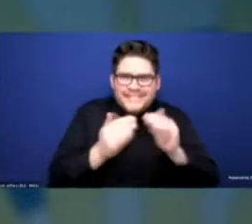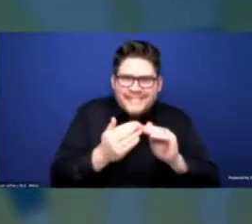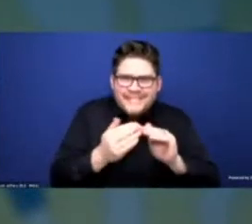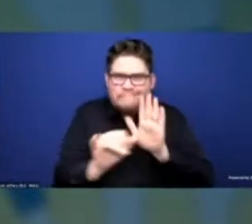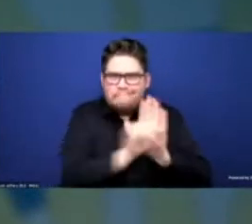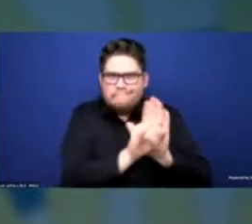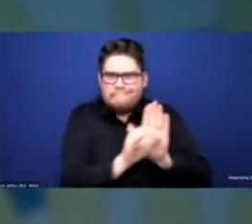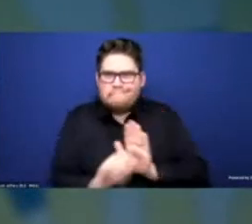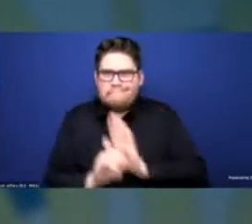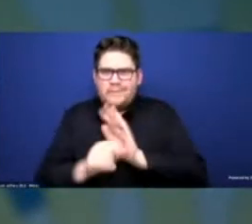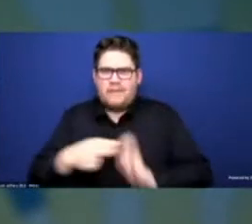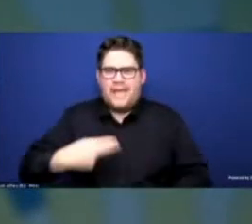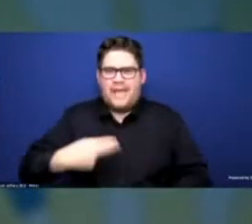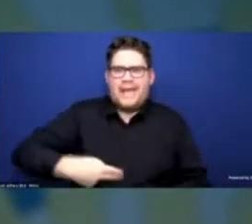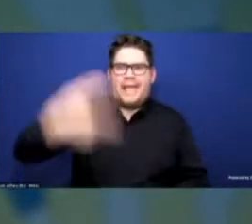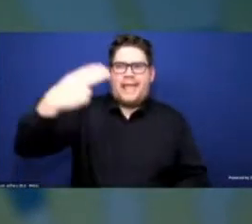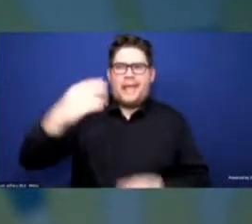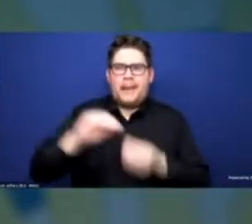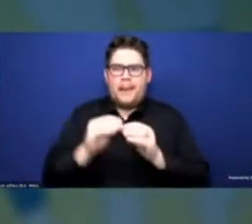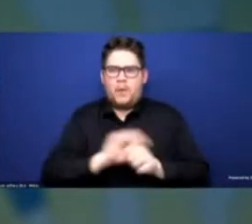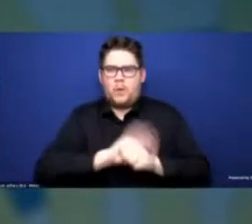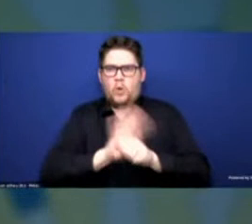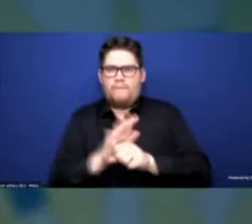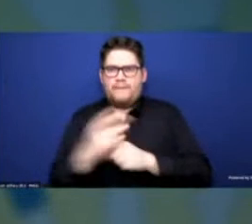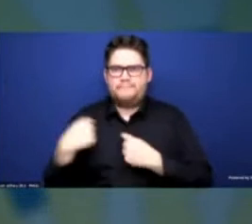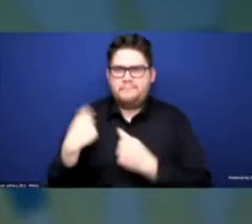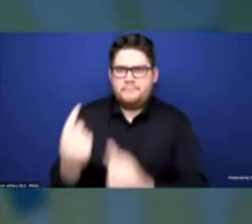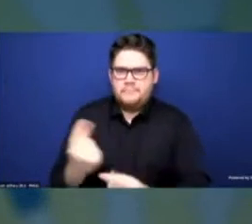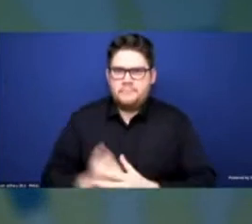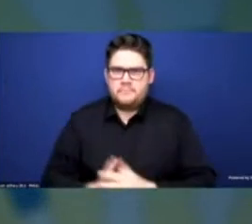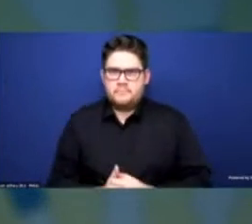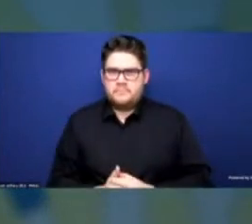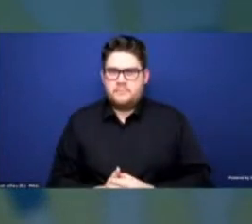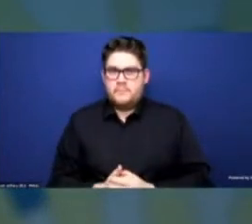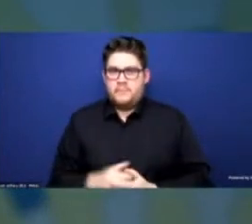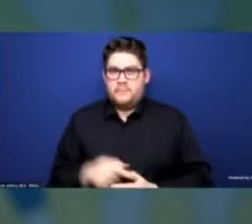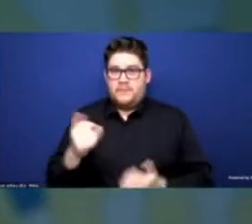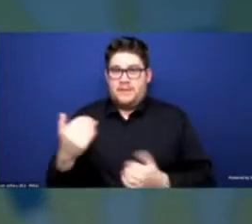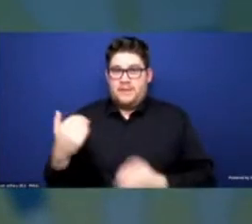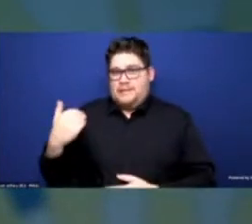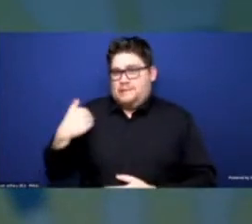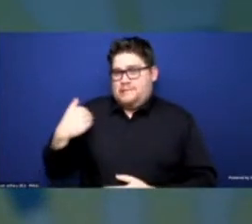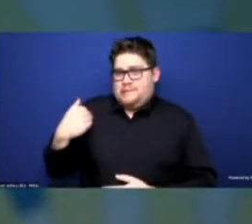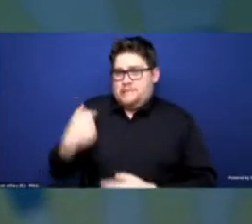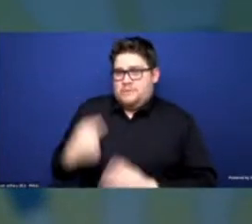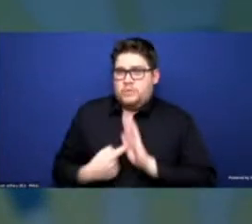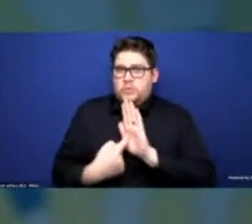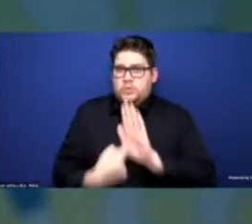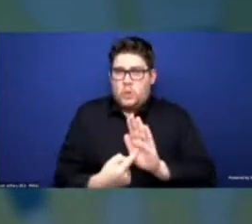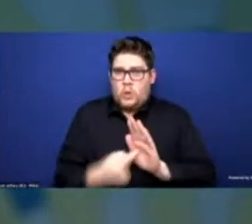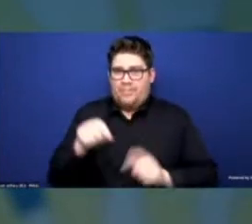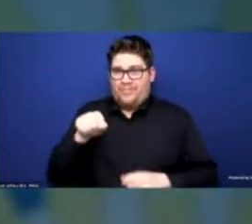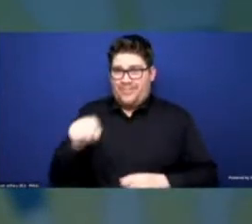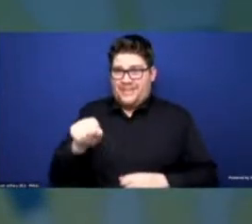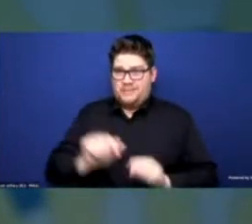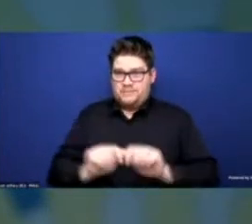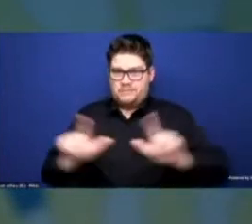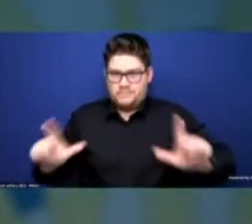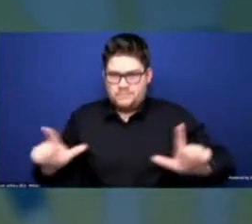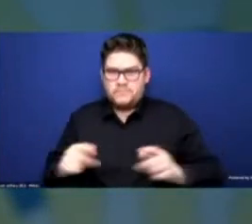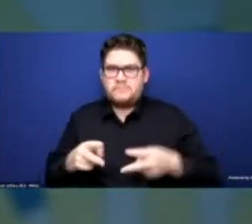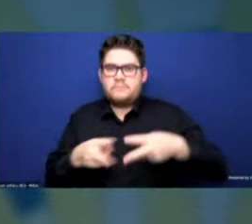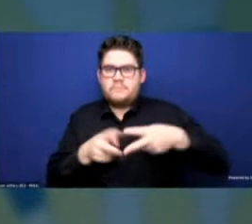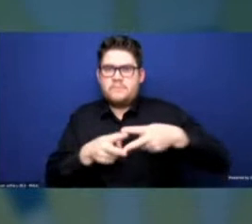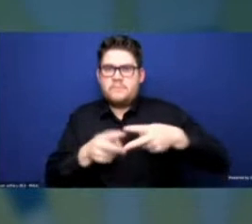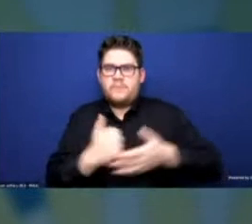of information that we have been using over the last months and weeks to try and direct particular our